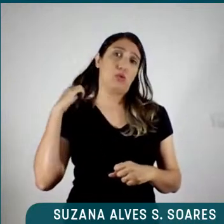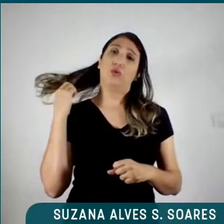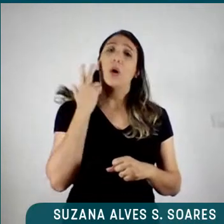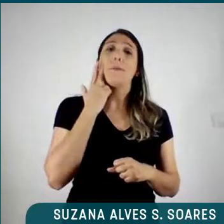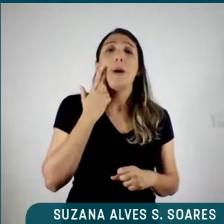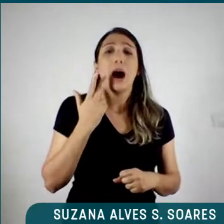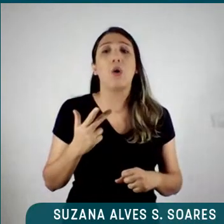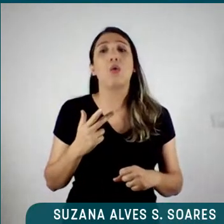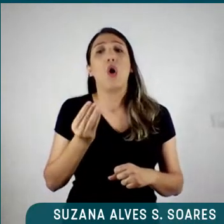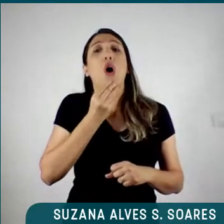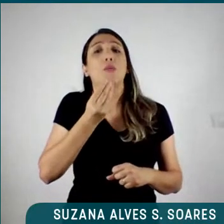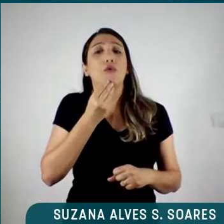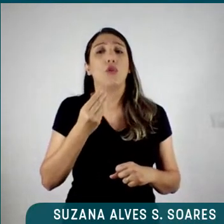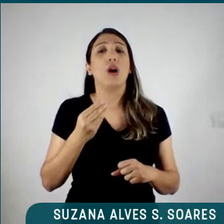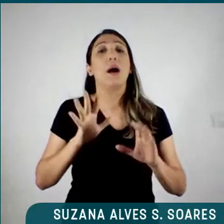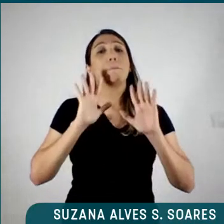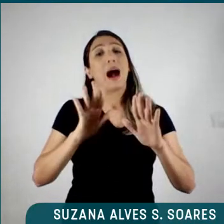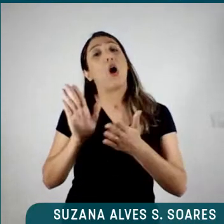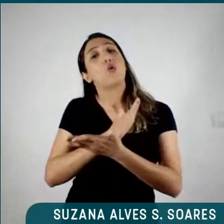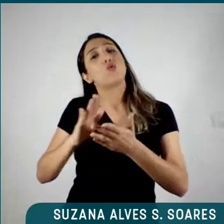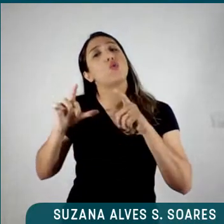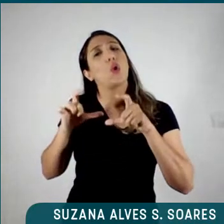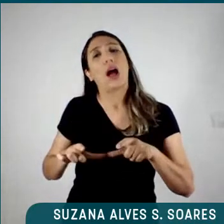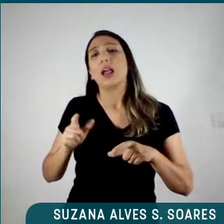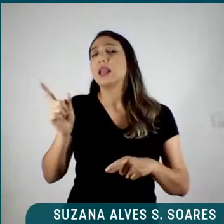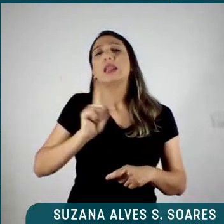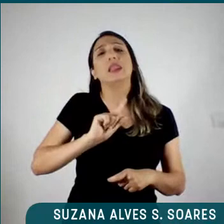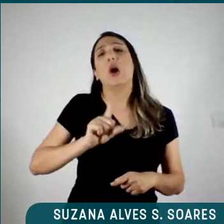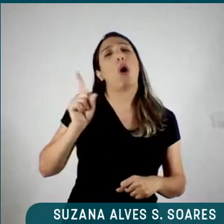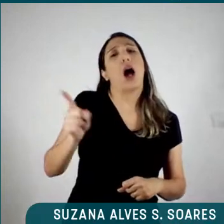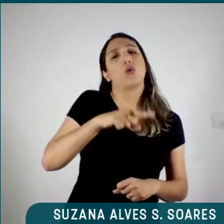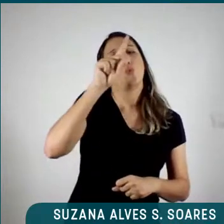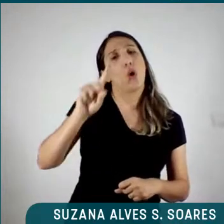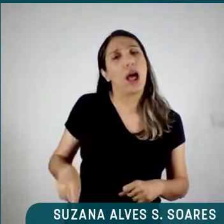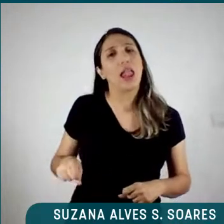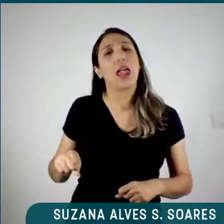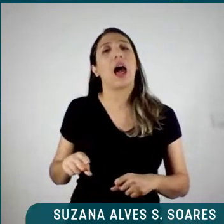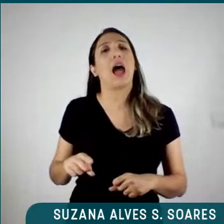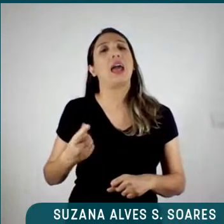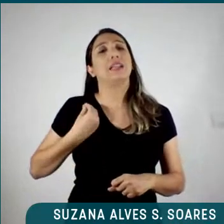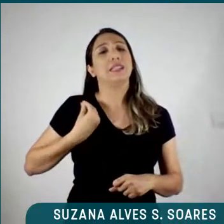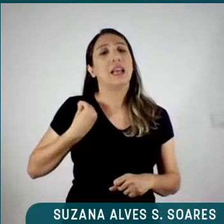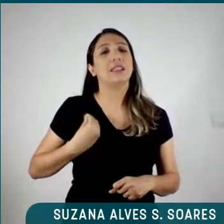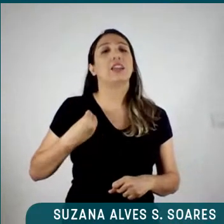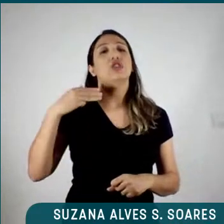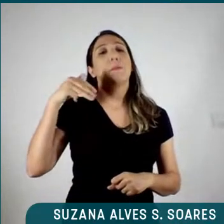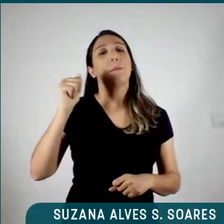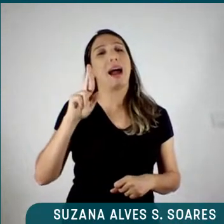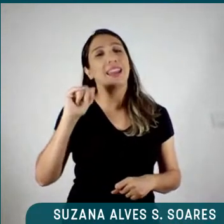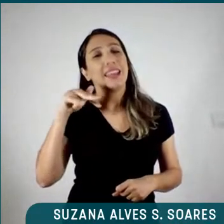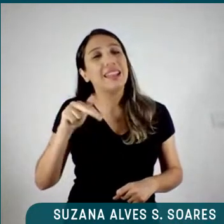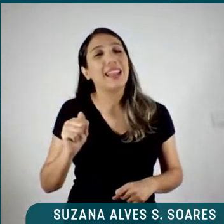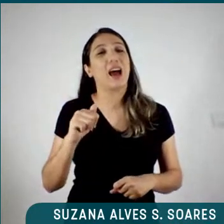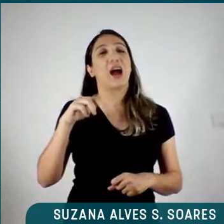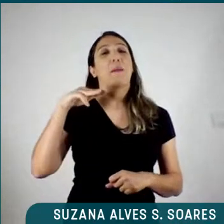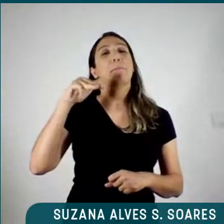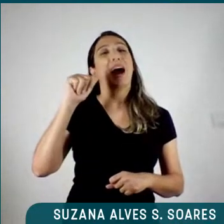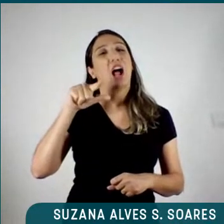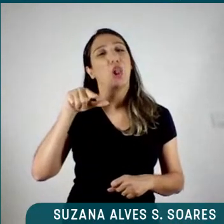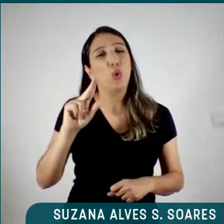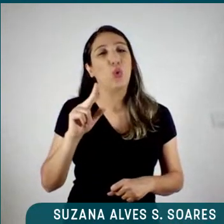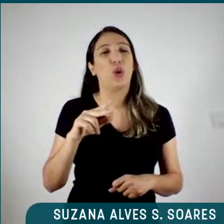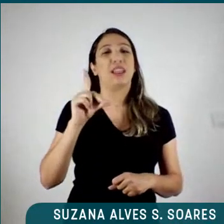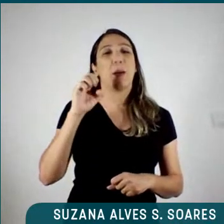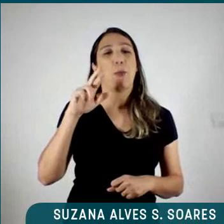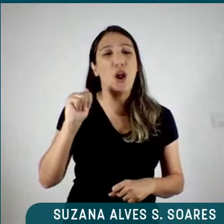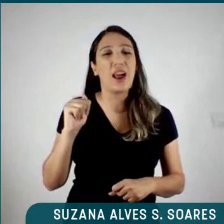this is a logical issue. People talk about education, but then we definitely have